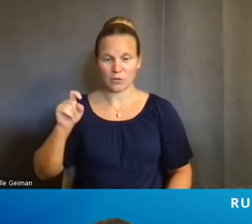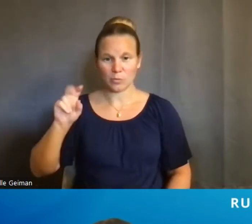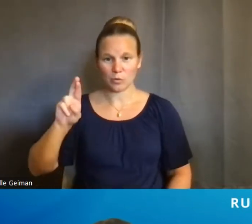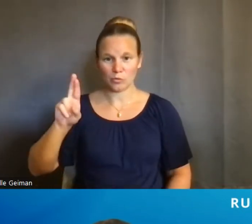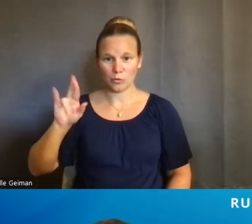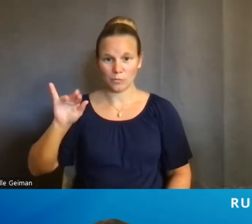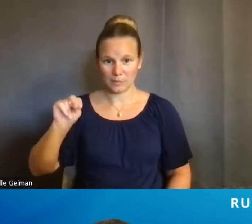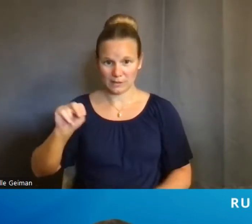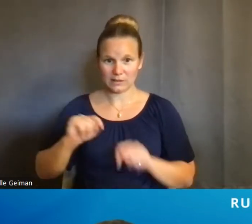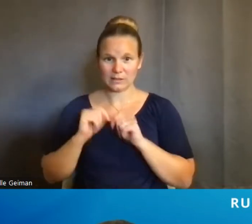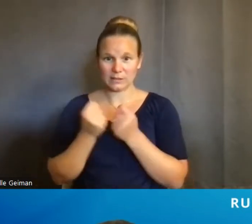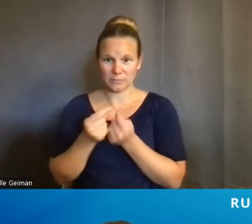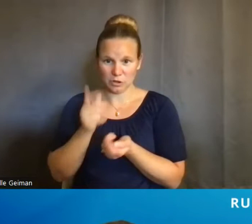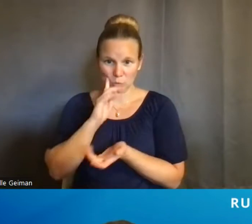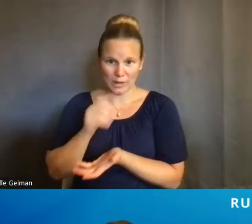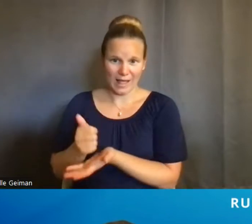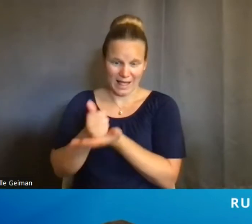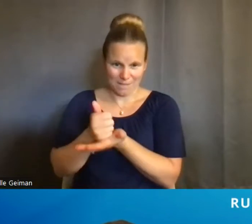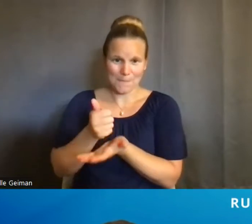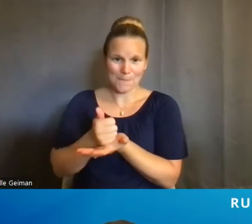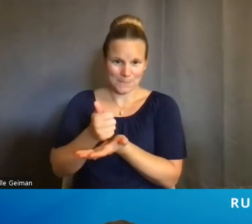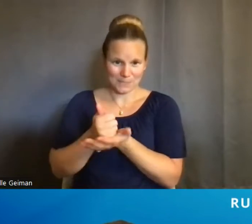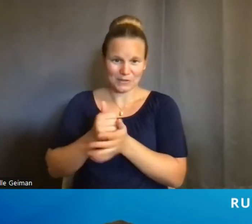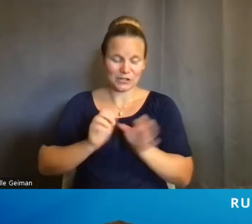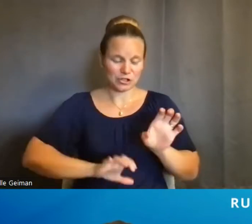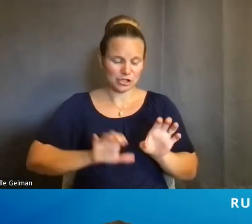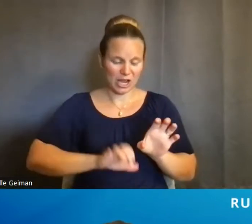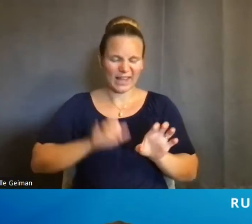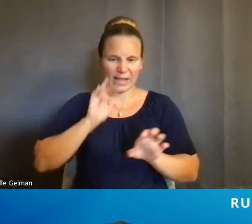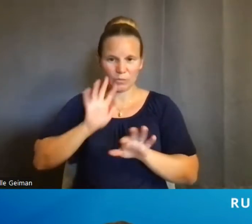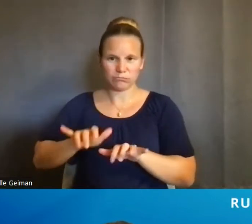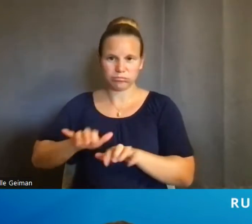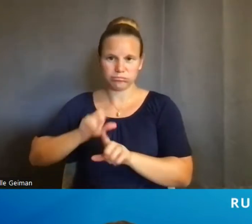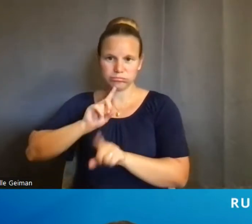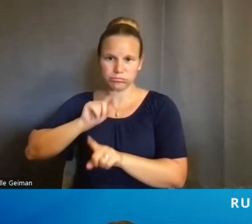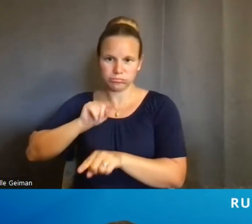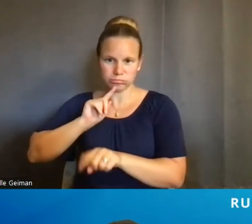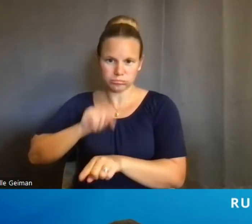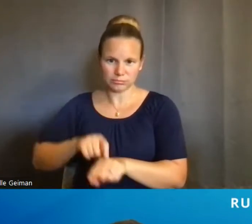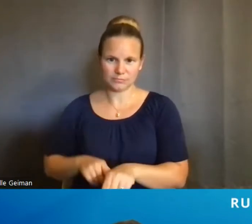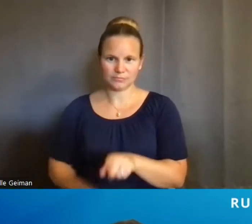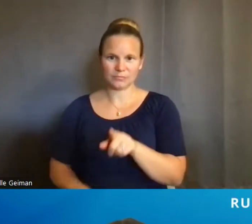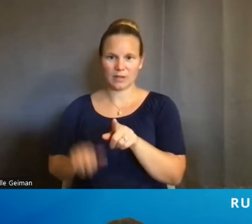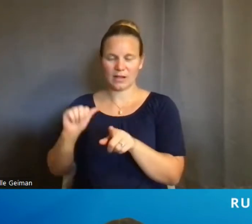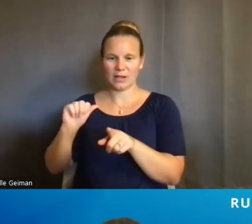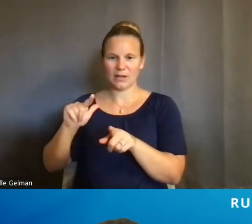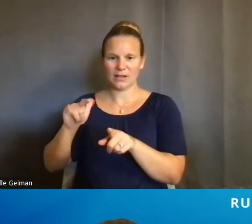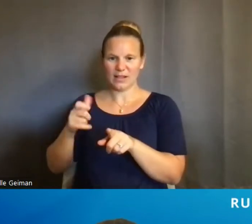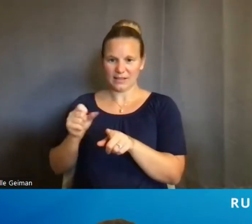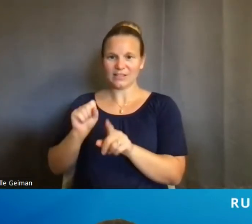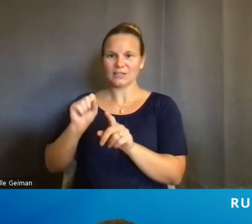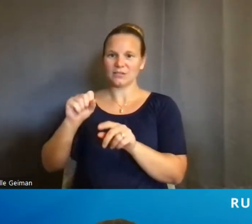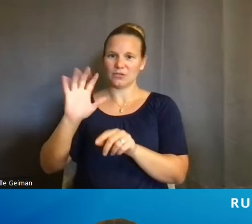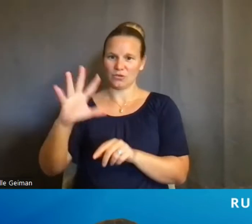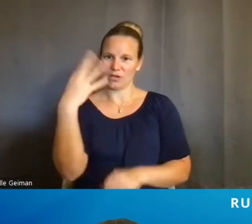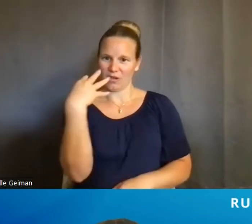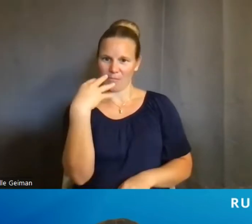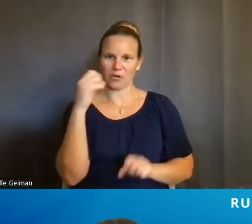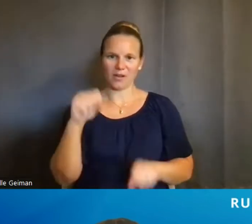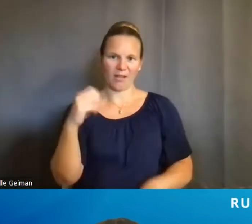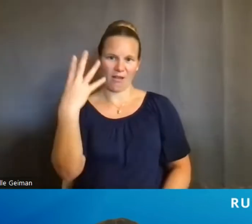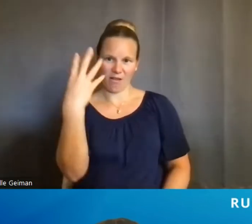us in the chat as we go and answering any questions there. Alexis, you can turn off your camera and hang out in the